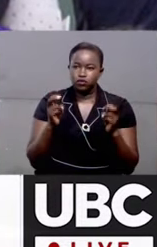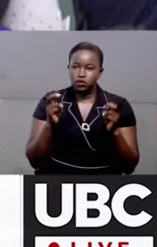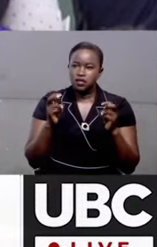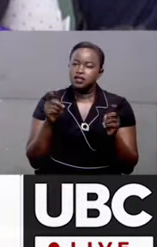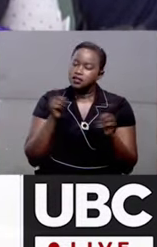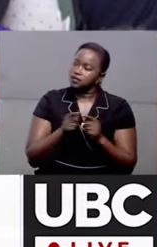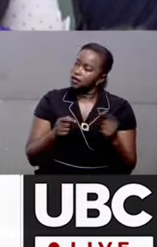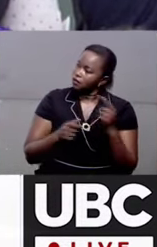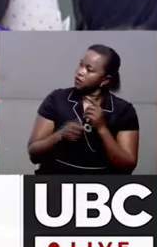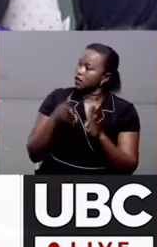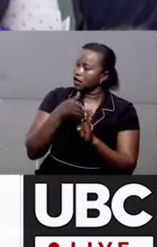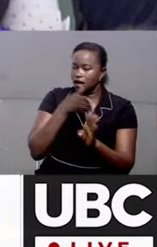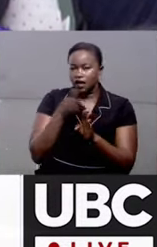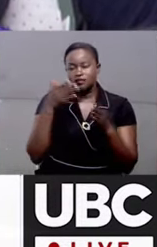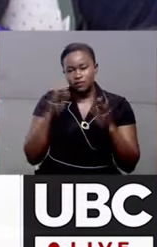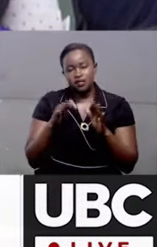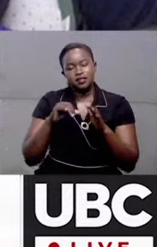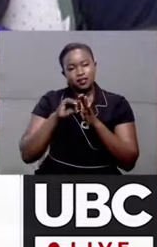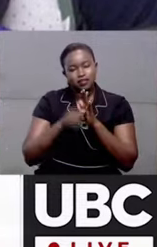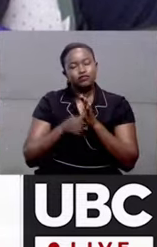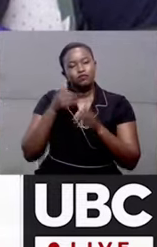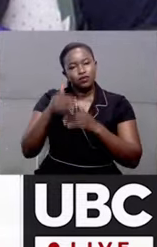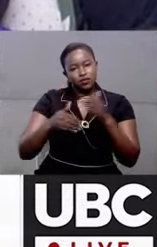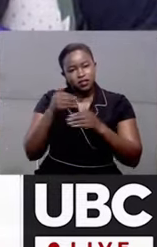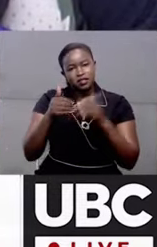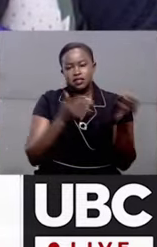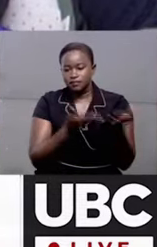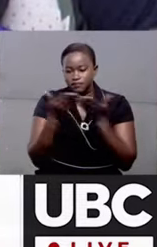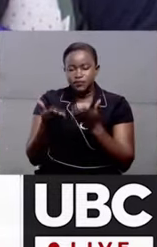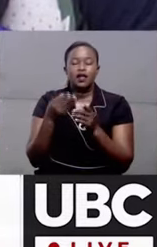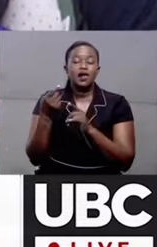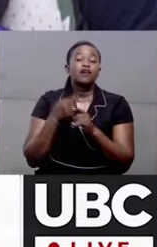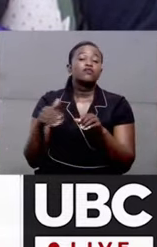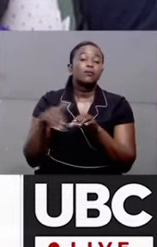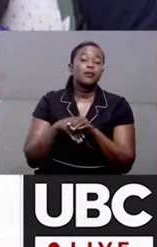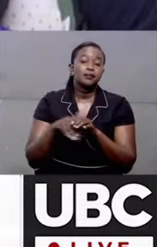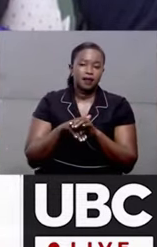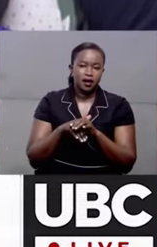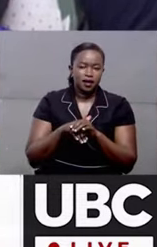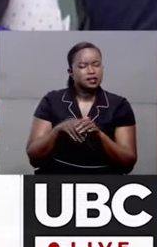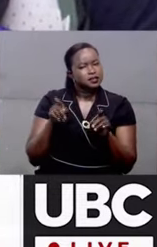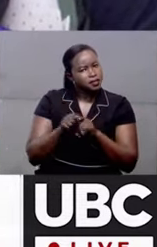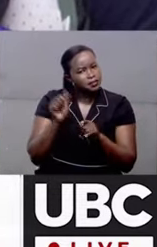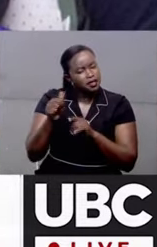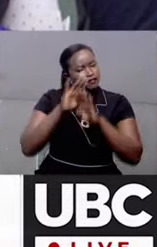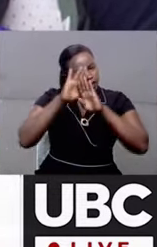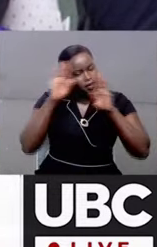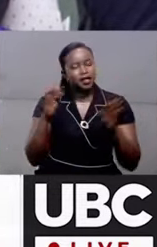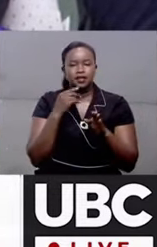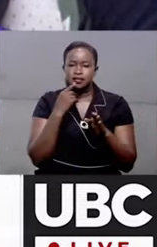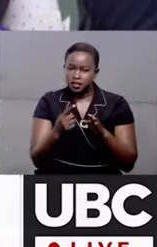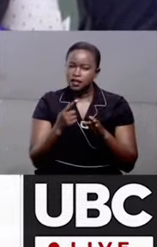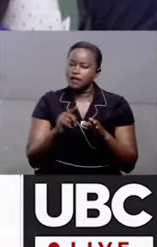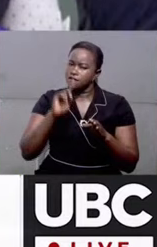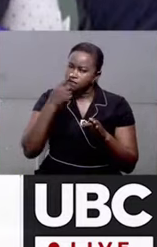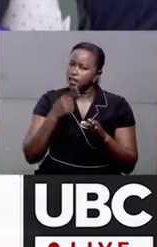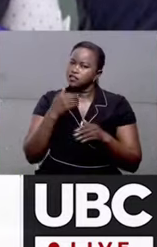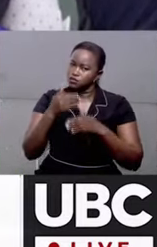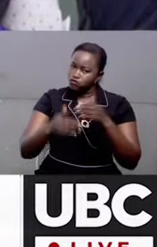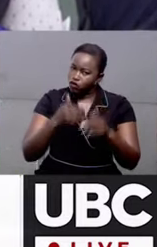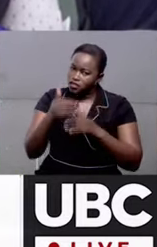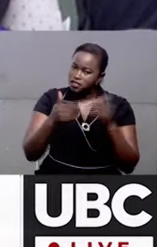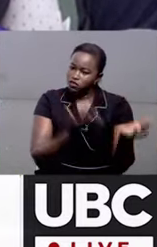has ruled on the matter of procedure that was raised by a member and clearly stated that let's proceed with the laying of